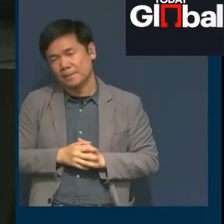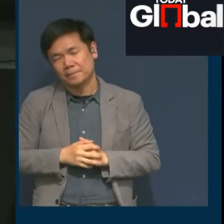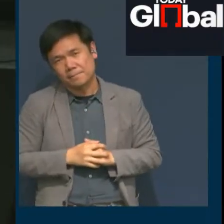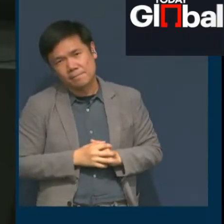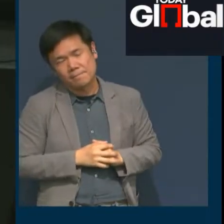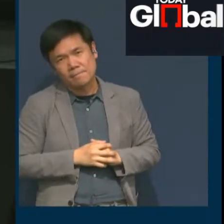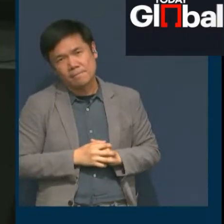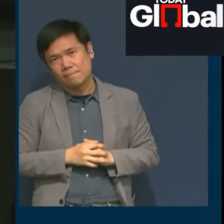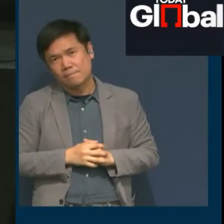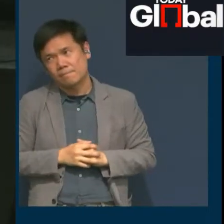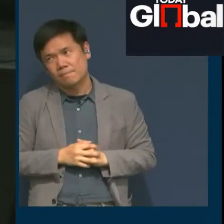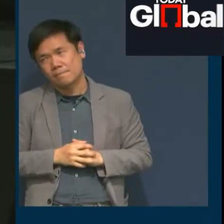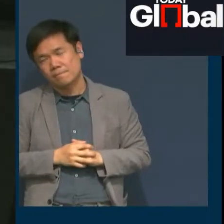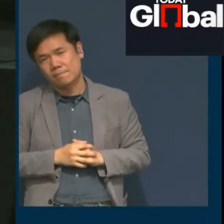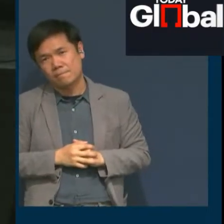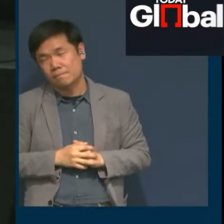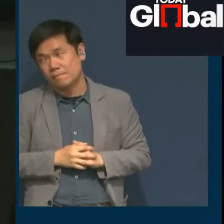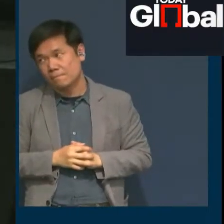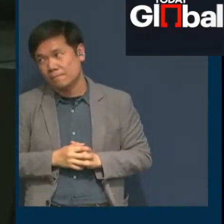to